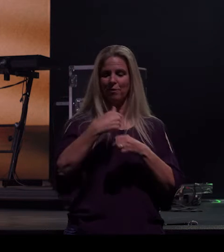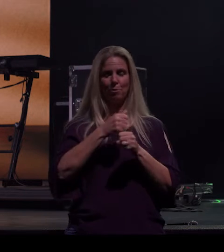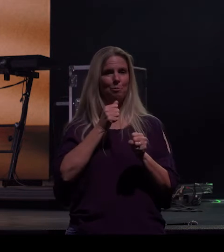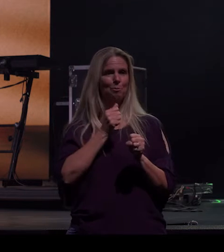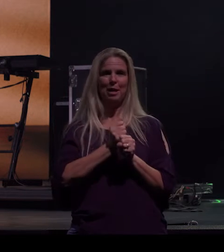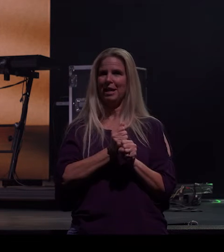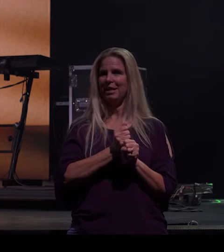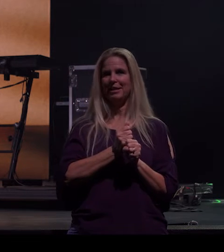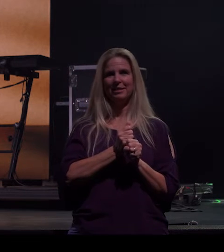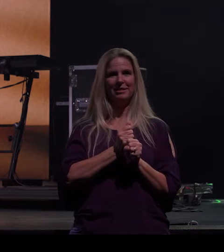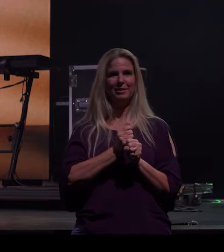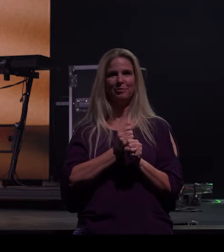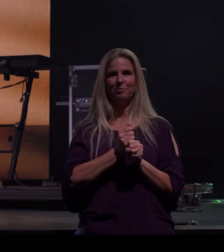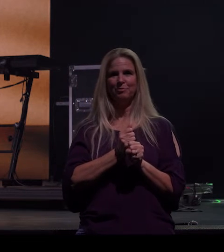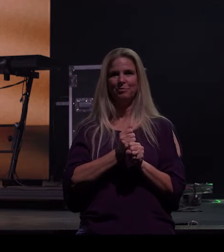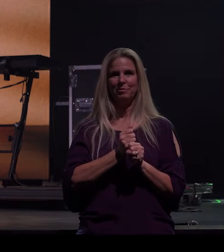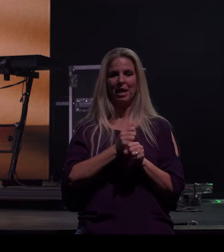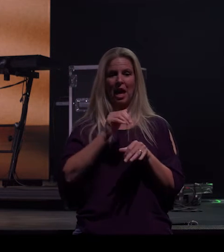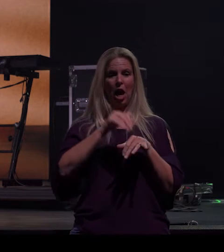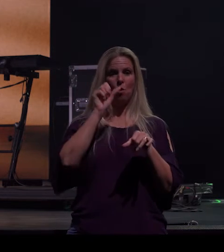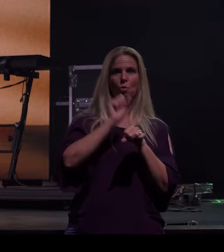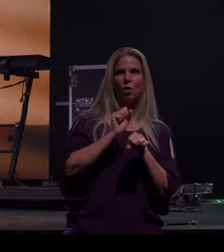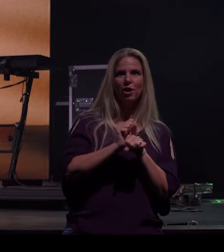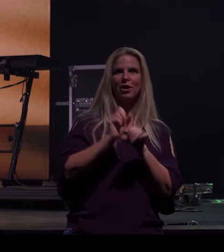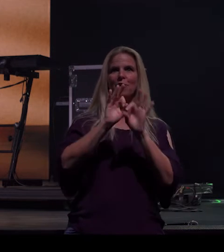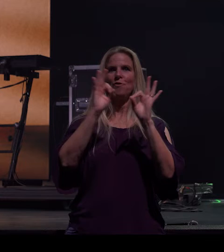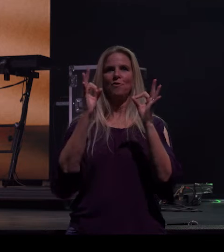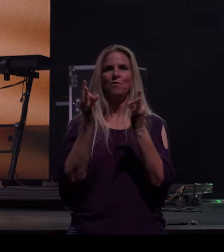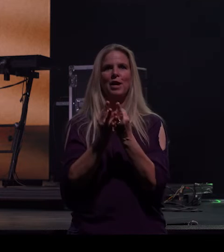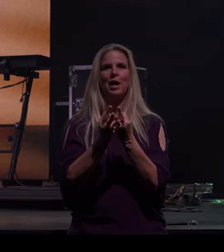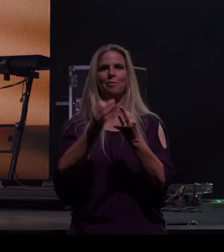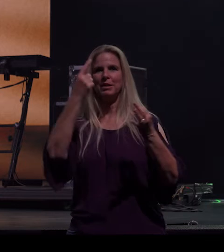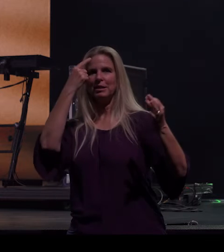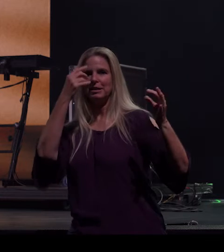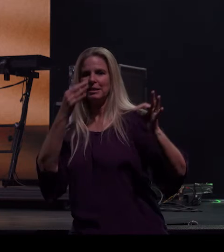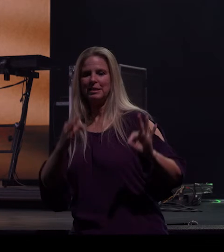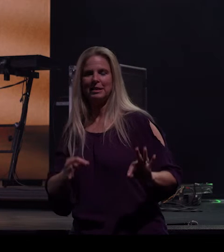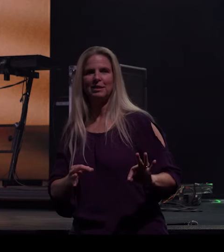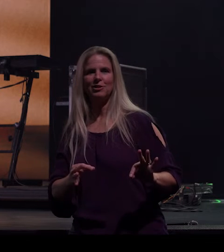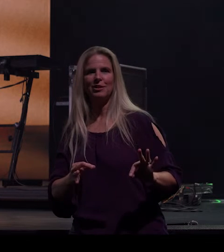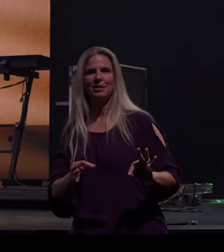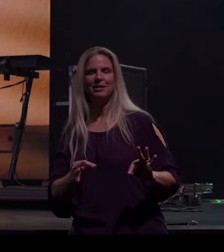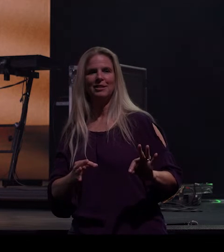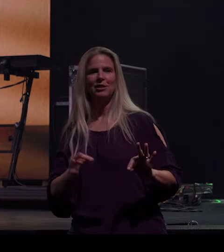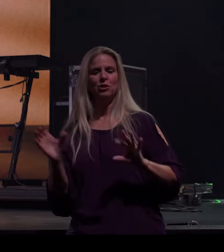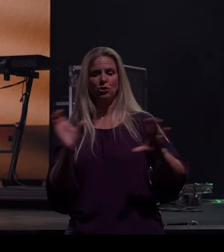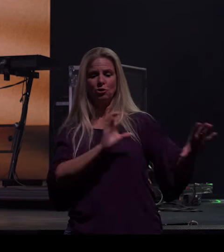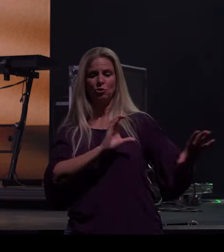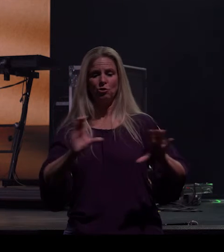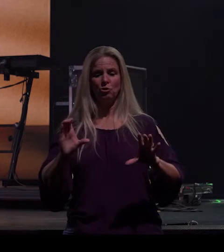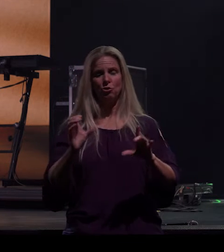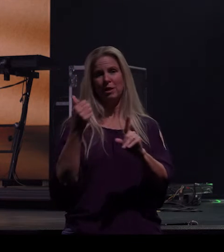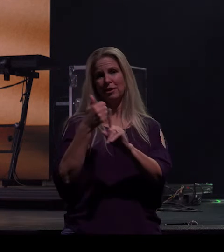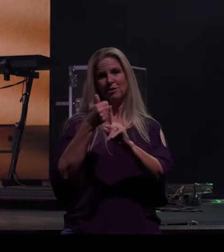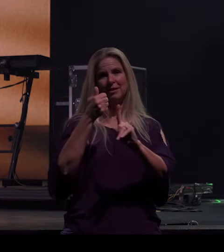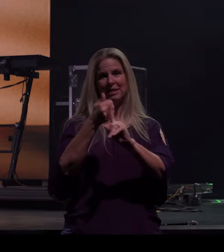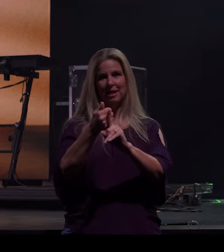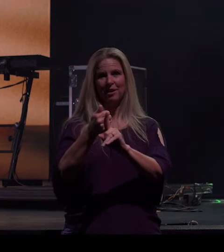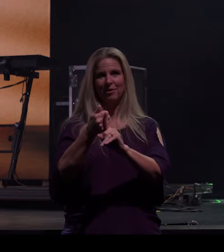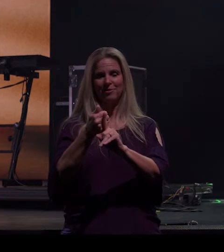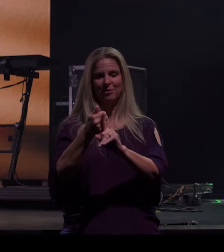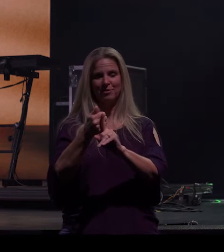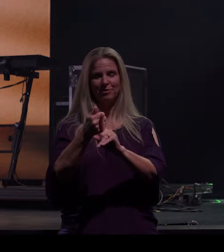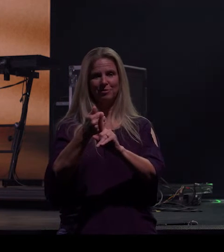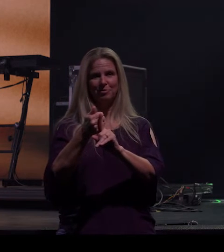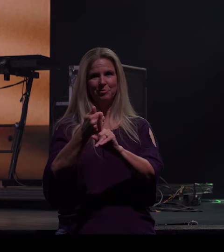designed at your work, in your family, in decision-making to just do it on your own, which is